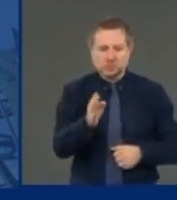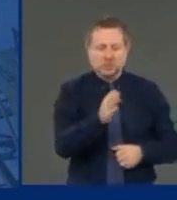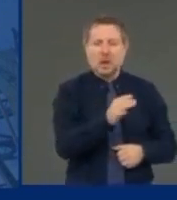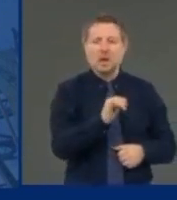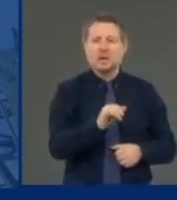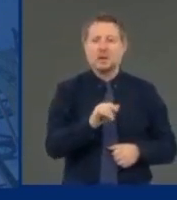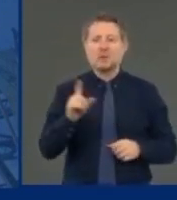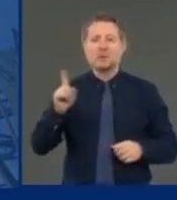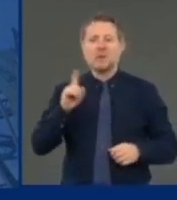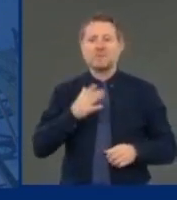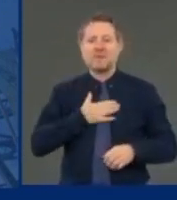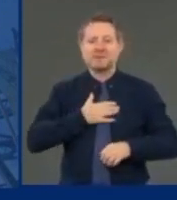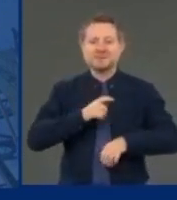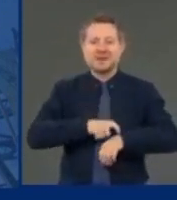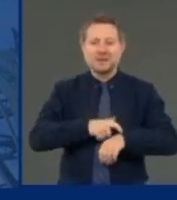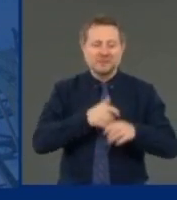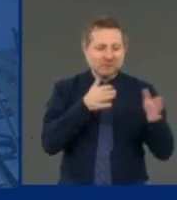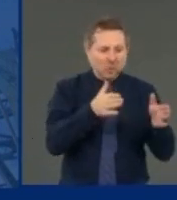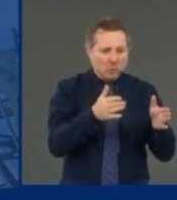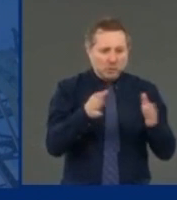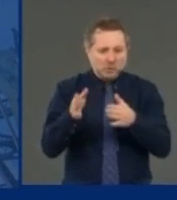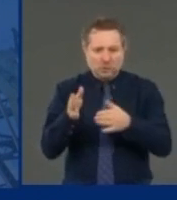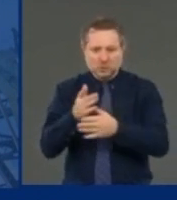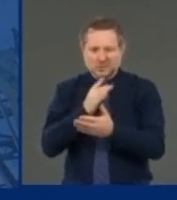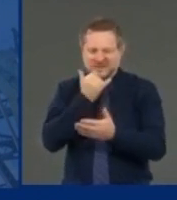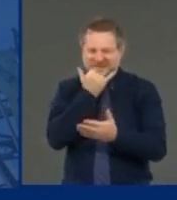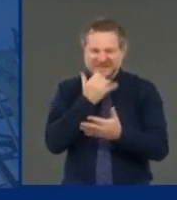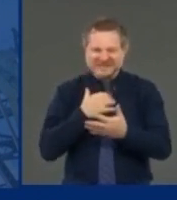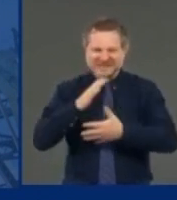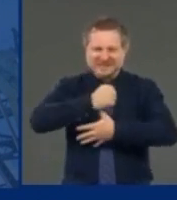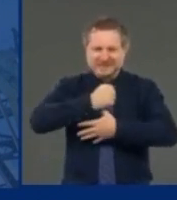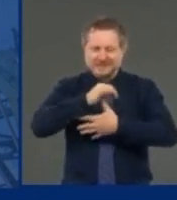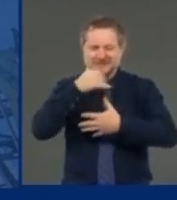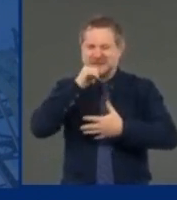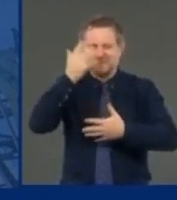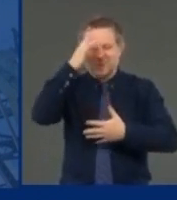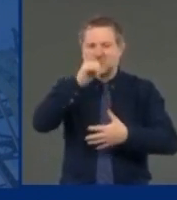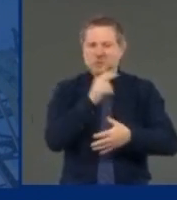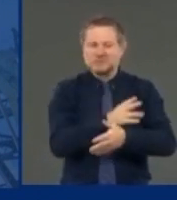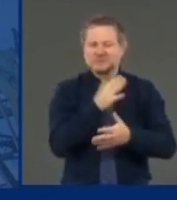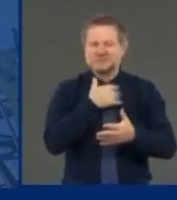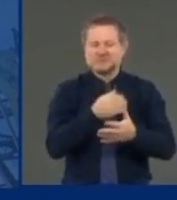spending your time and was that the smartest use of time.